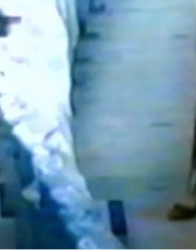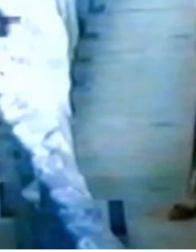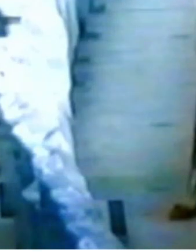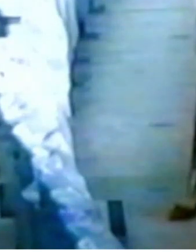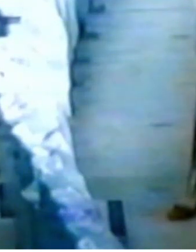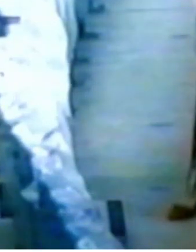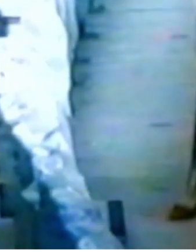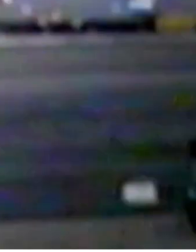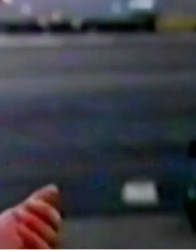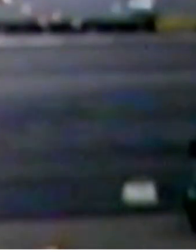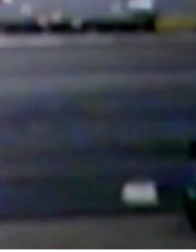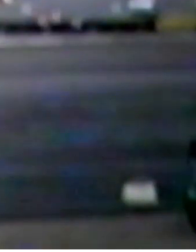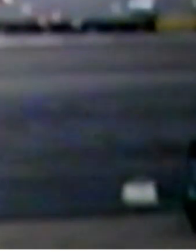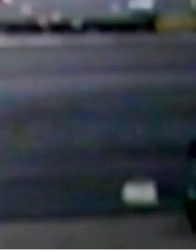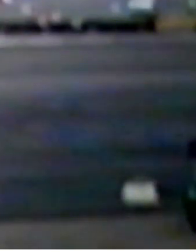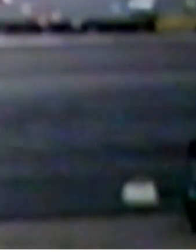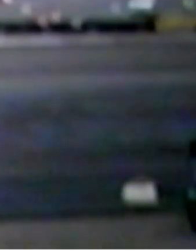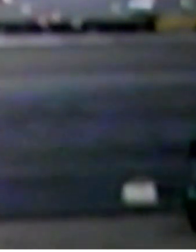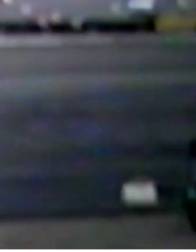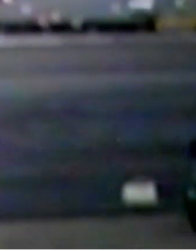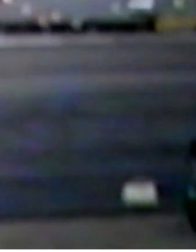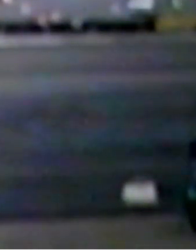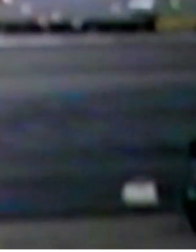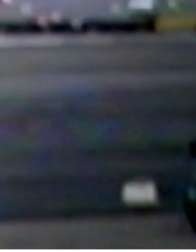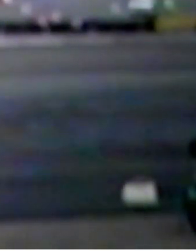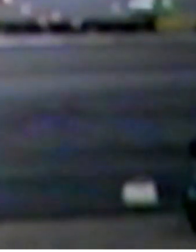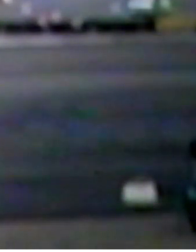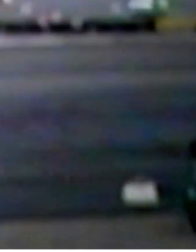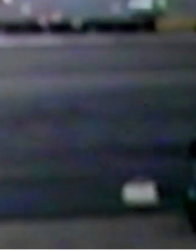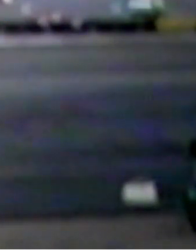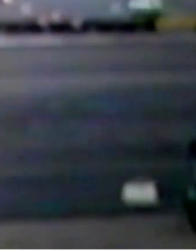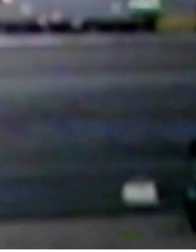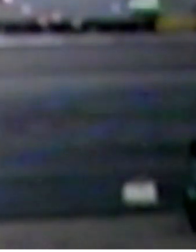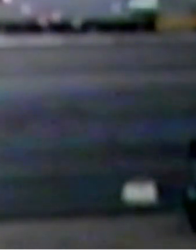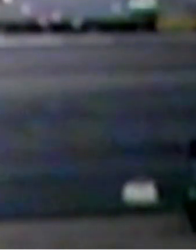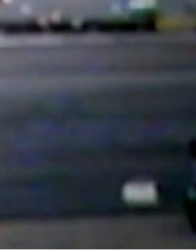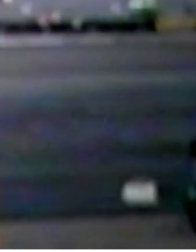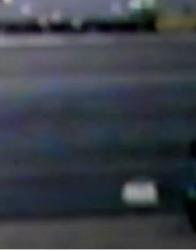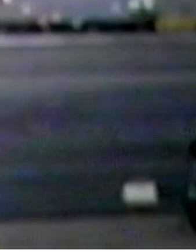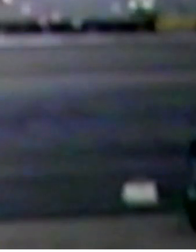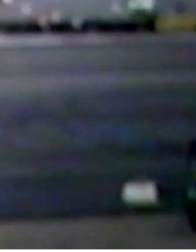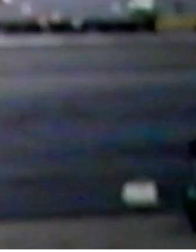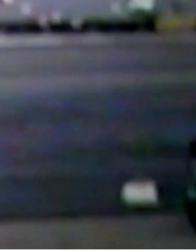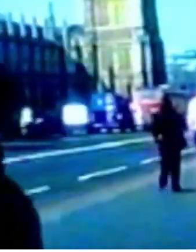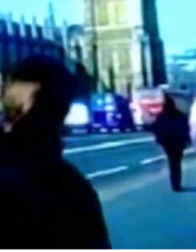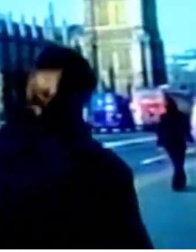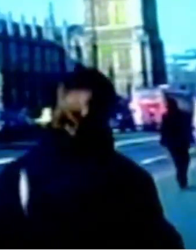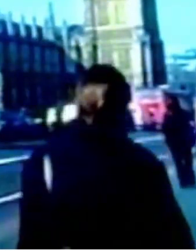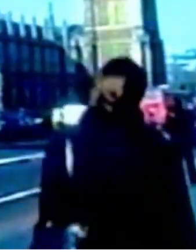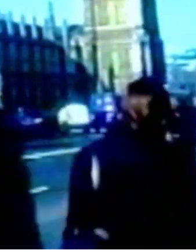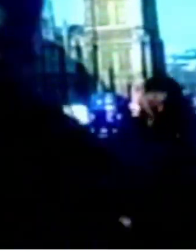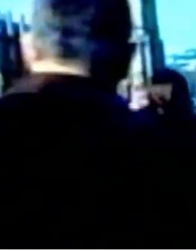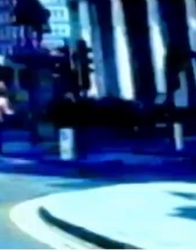organisers of London's Olympic Games say this site presents the UK's biggest peacetime security challenge. With 180 heads of